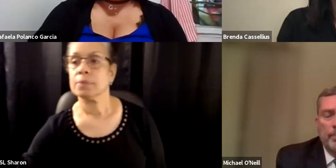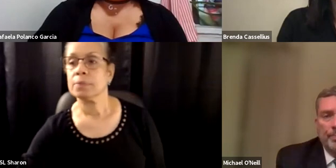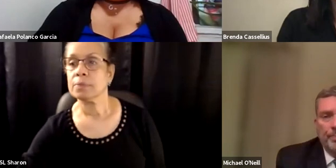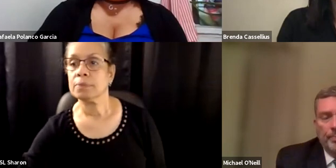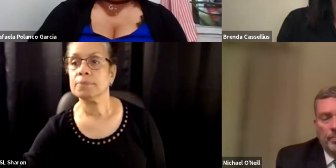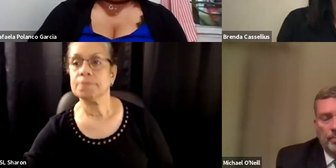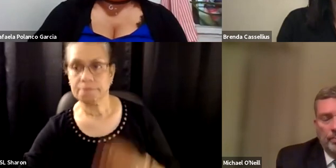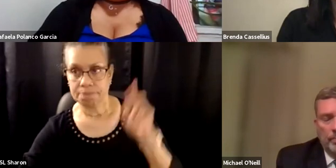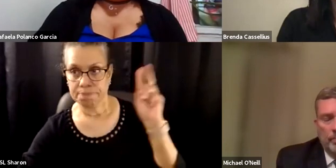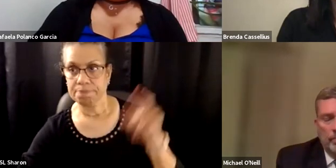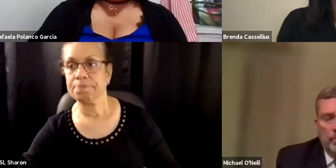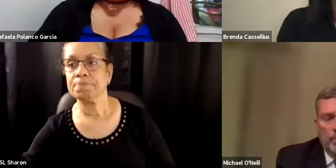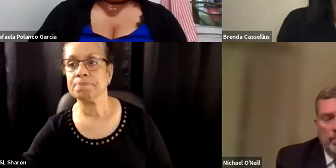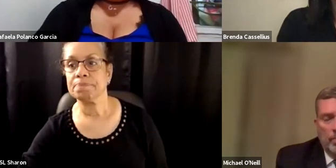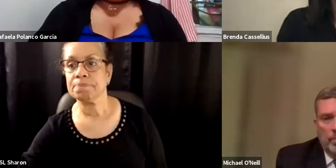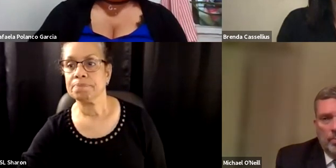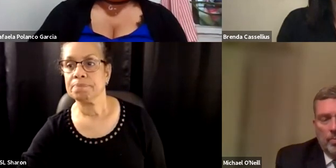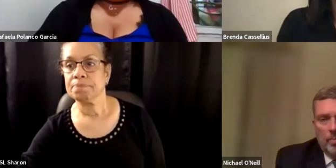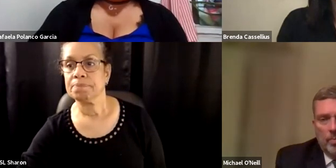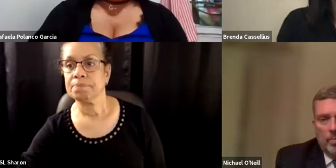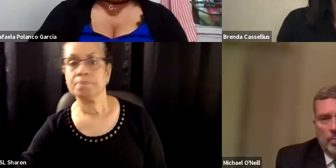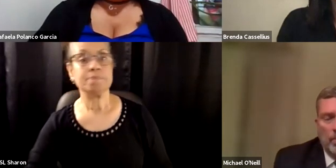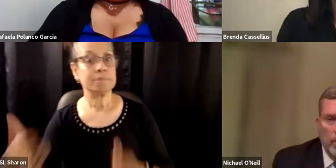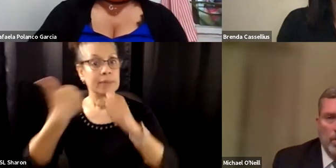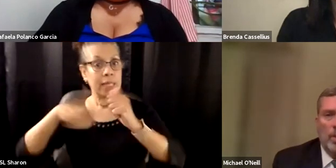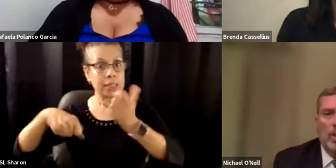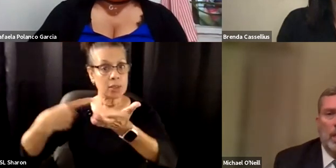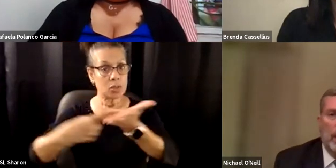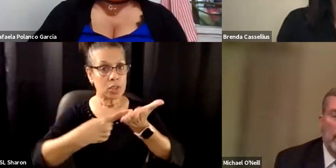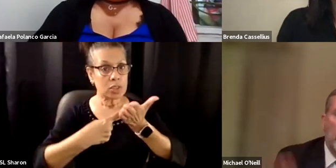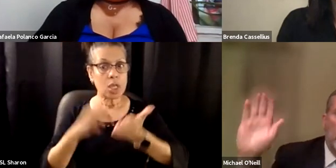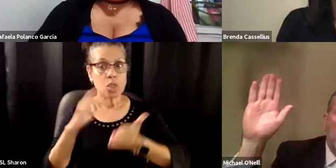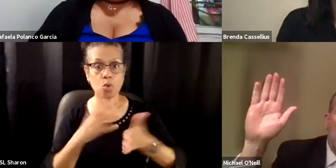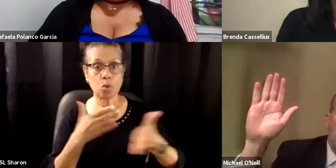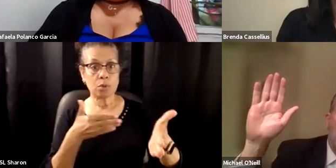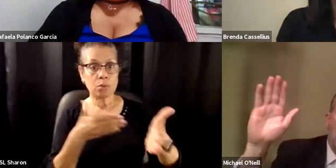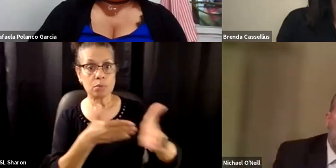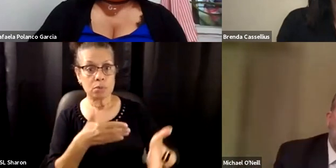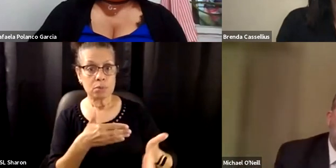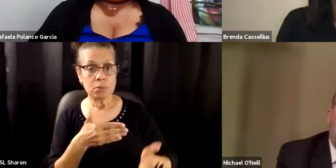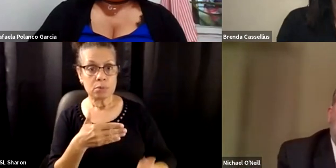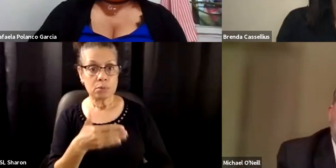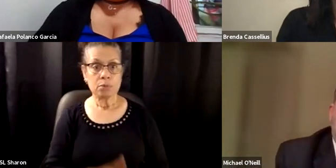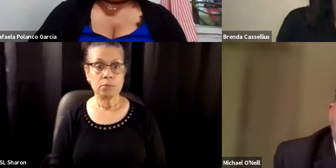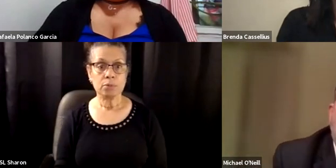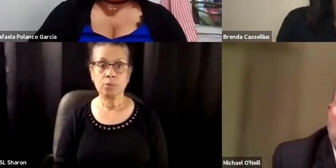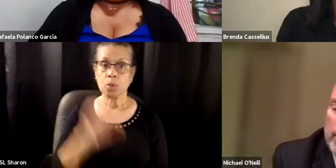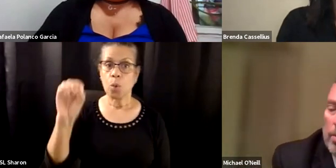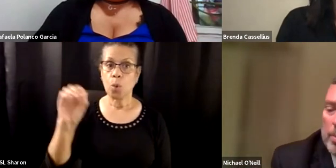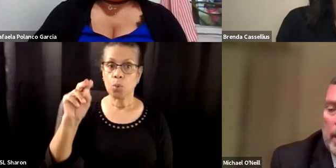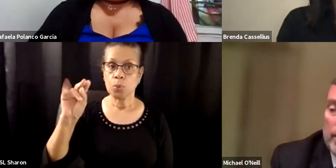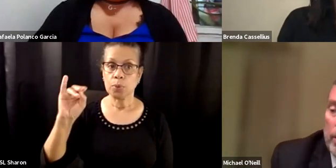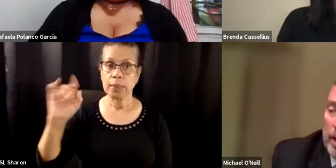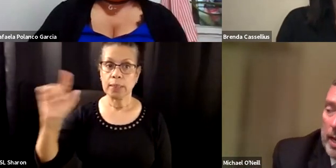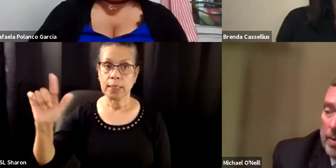sorry thank you is there any discussion or objection to the motion mr o'neill yeah